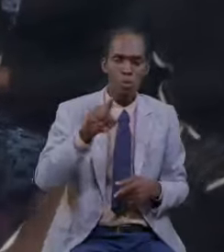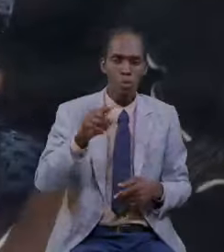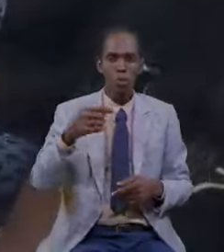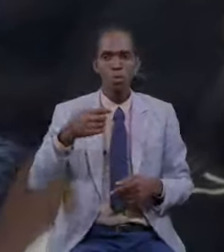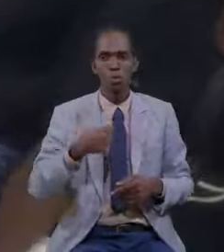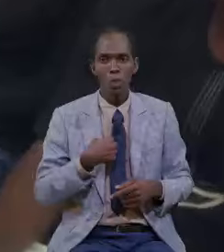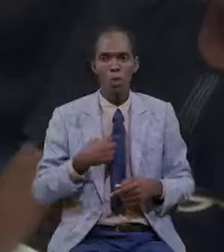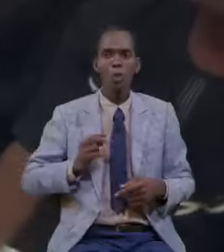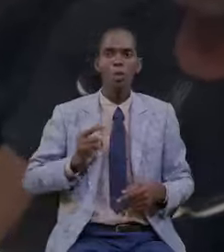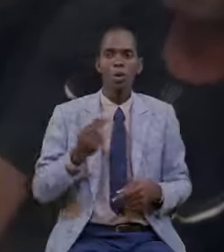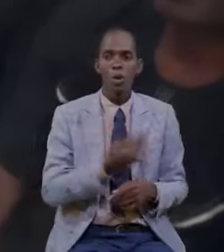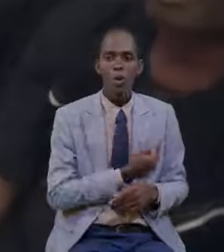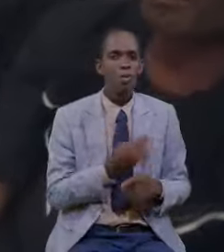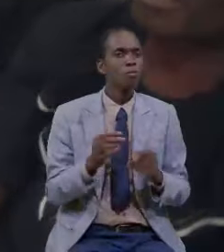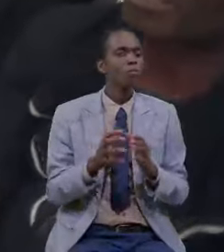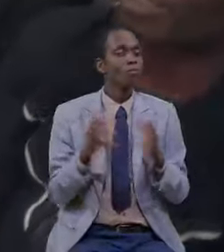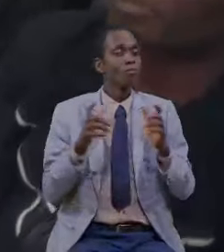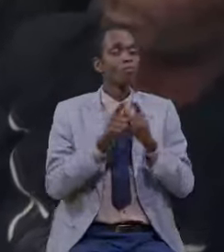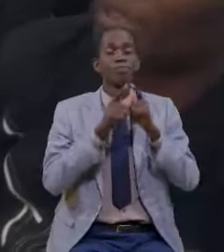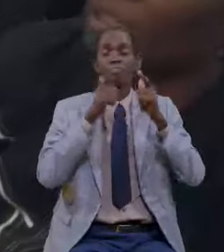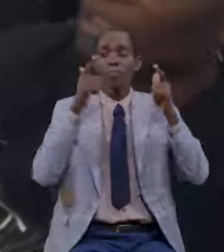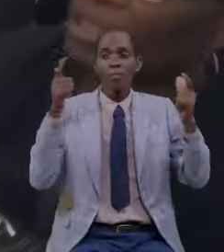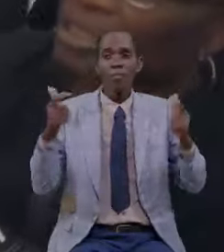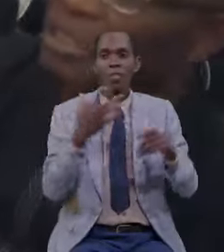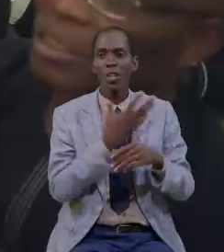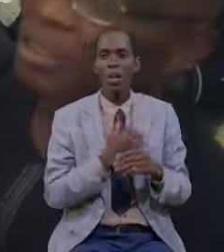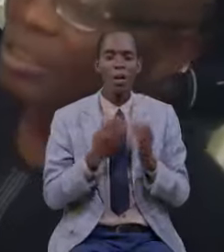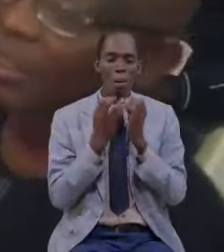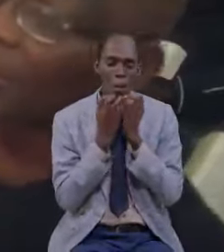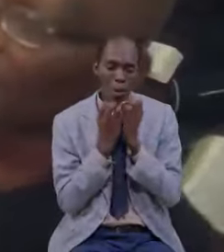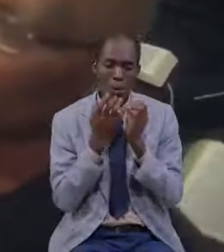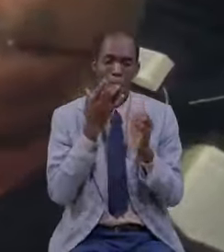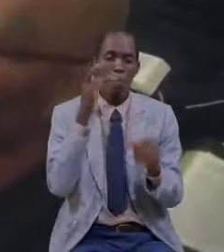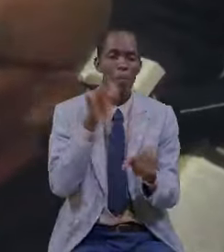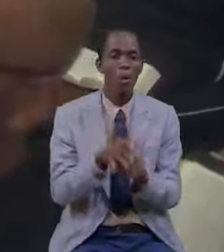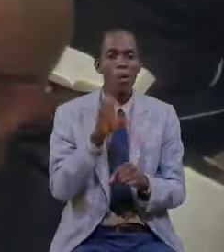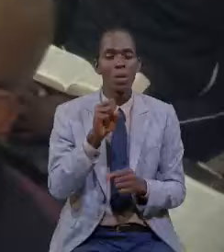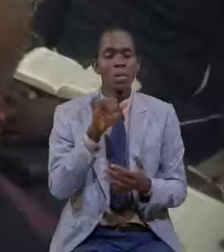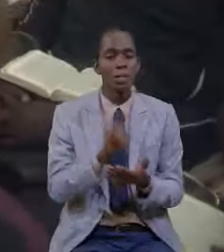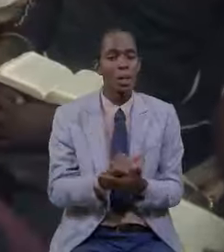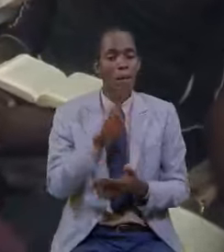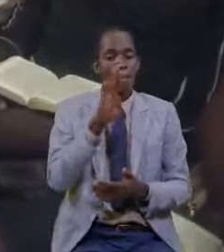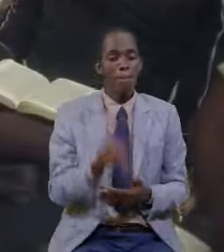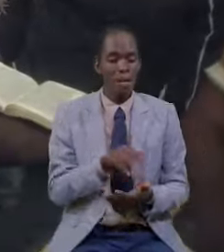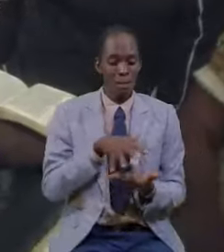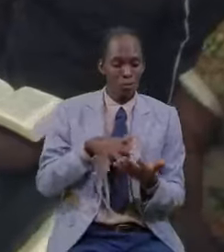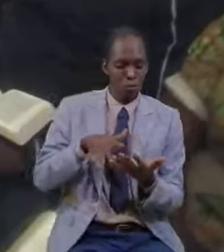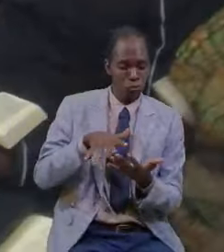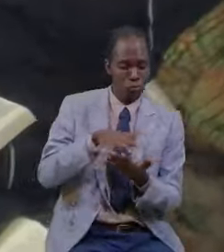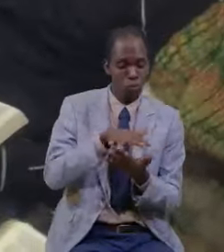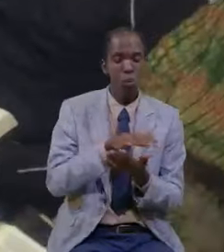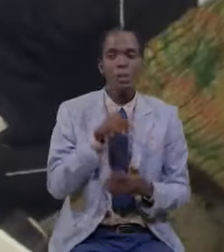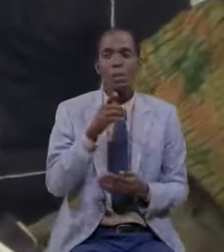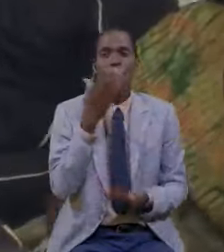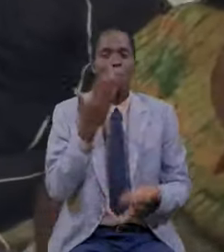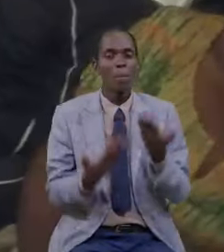whereby are given unto us exceeding great and precious promises, that by these ye might be